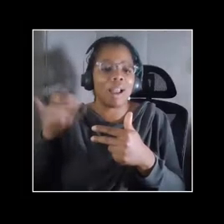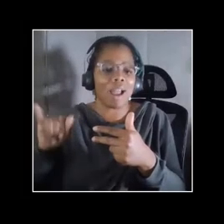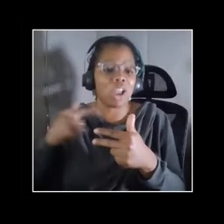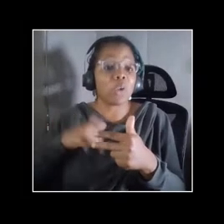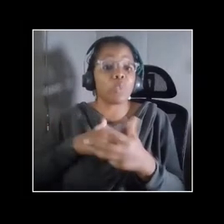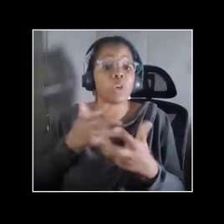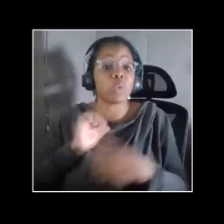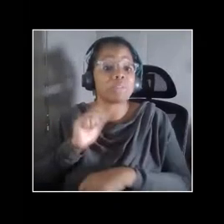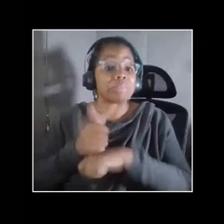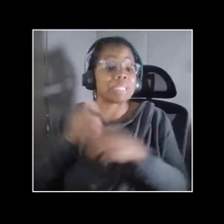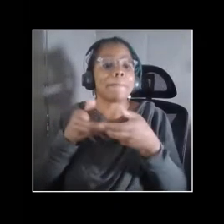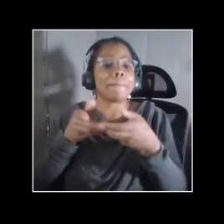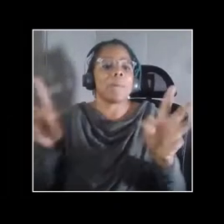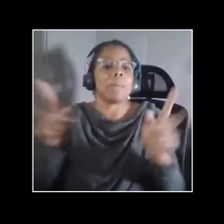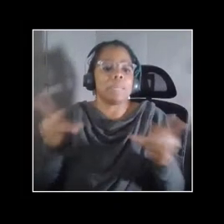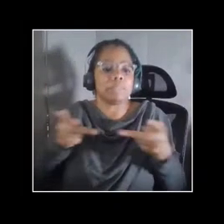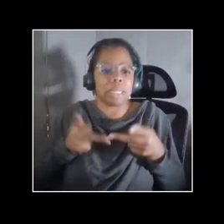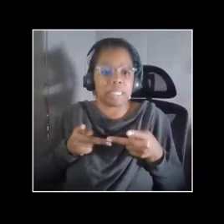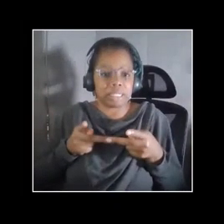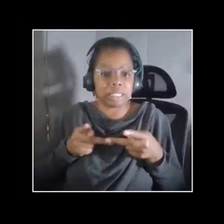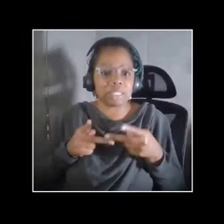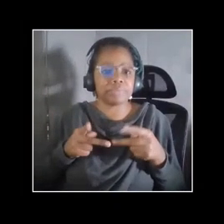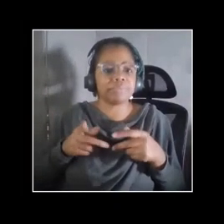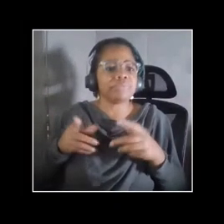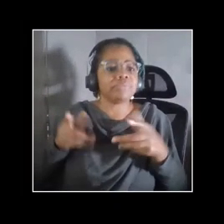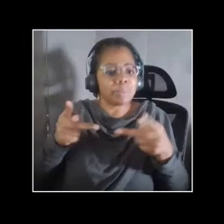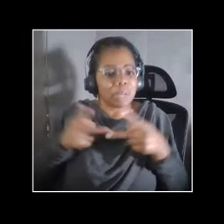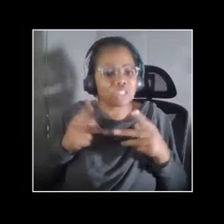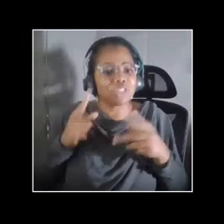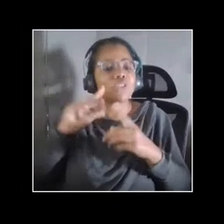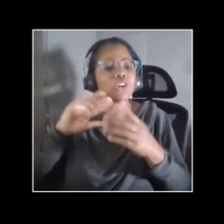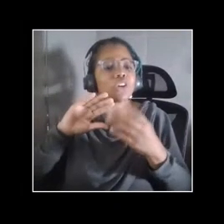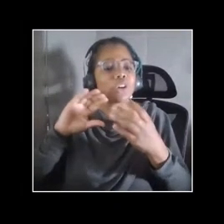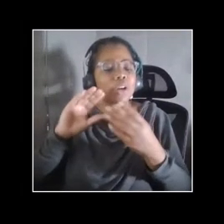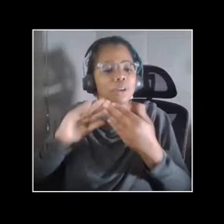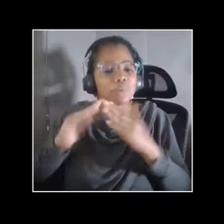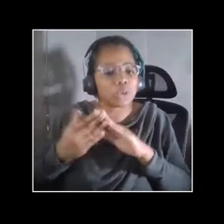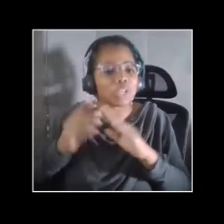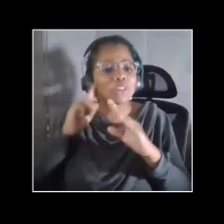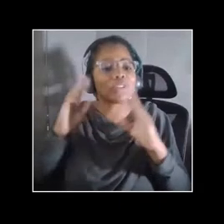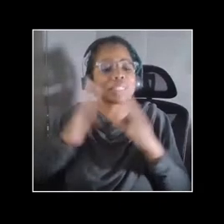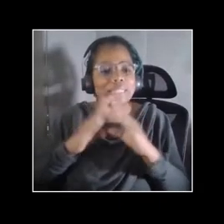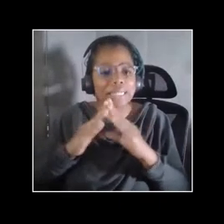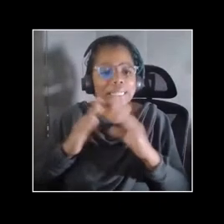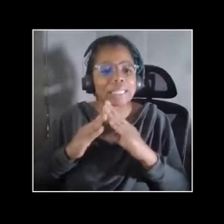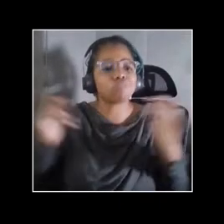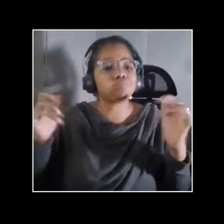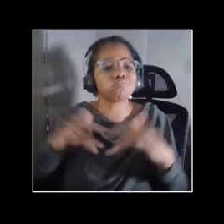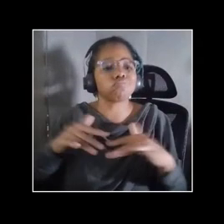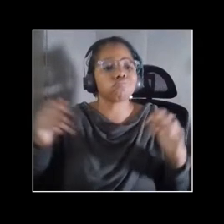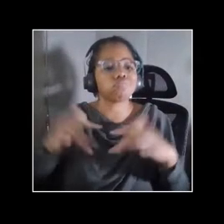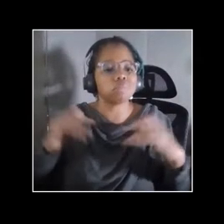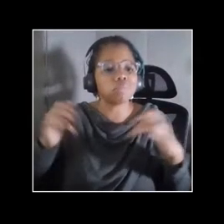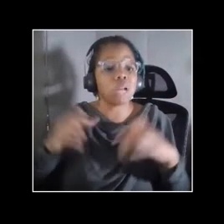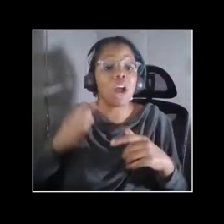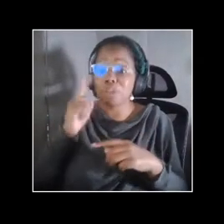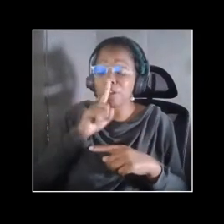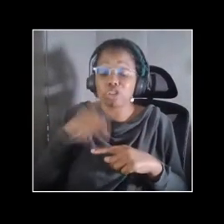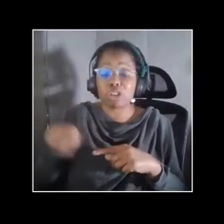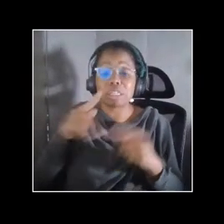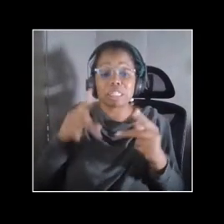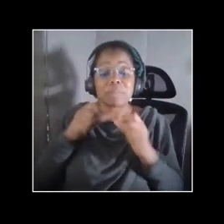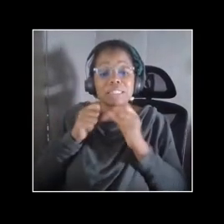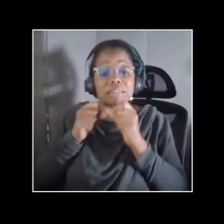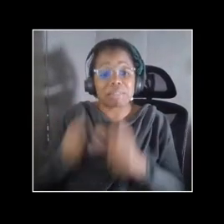to create places that are a legacy for communities, for cities. And in order to do that, in order to ensure that these places last for